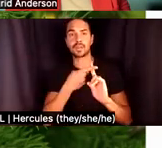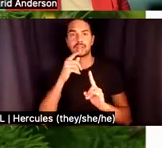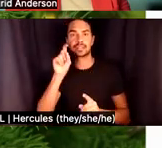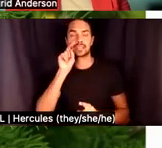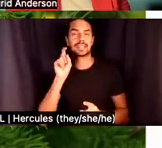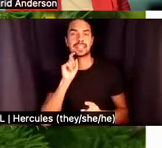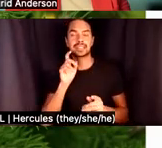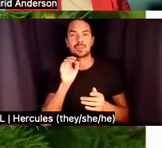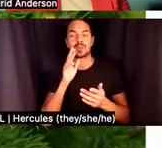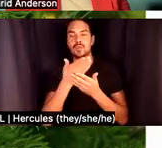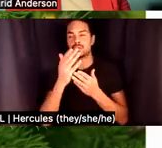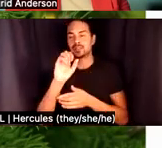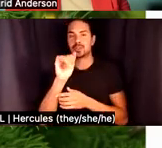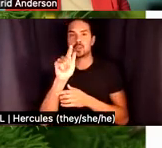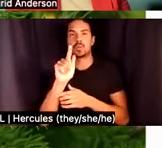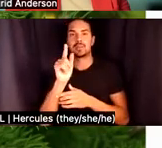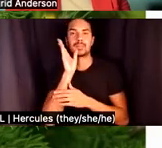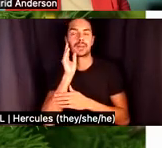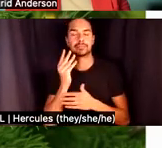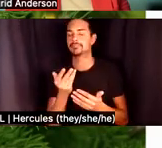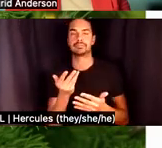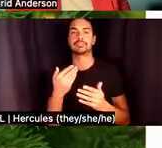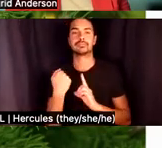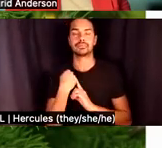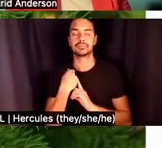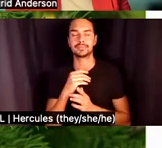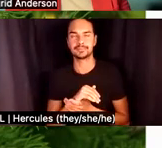to raise our children, right?